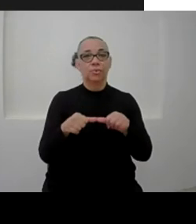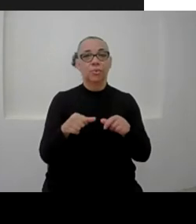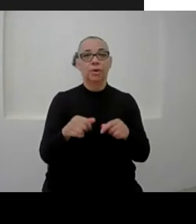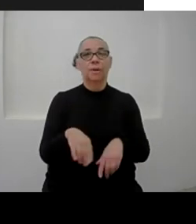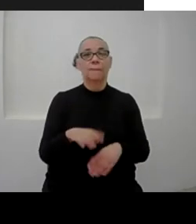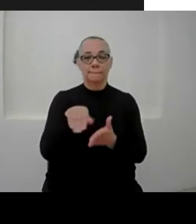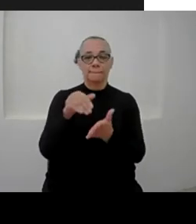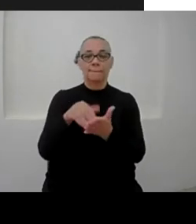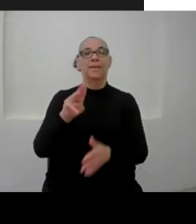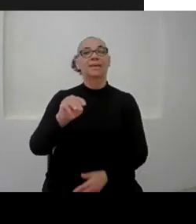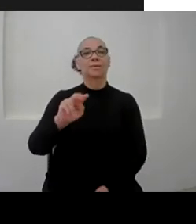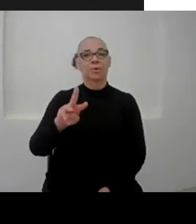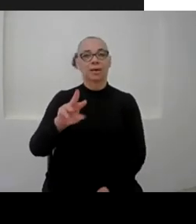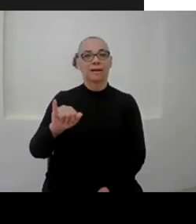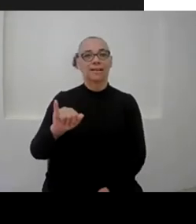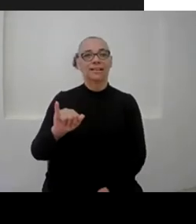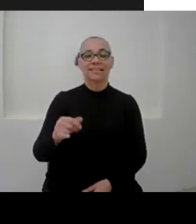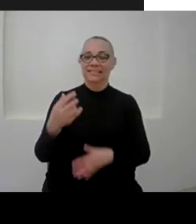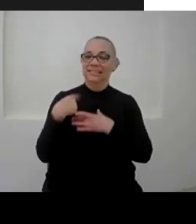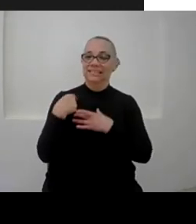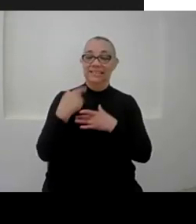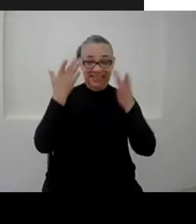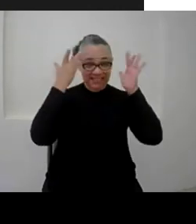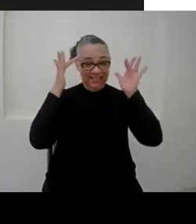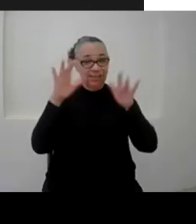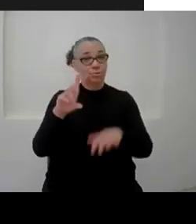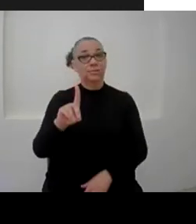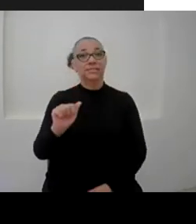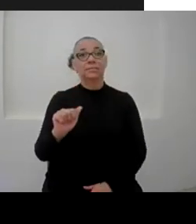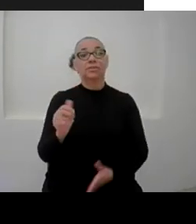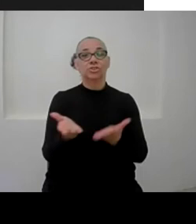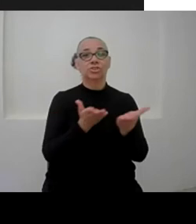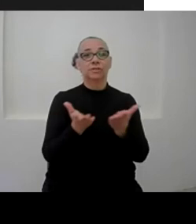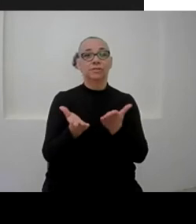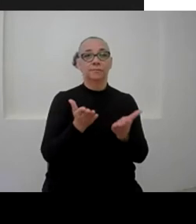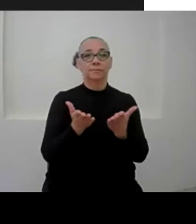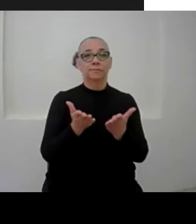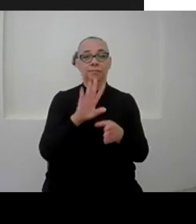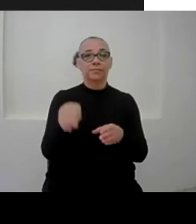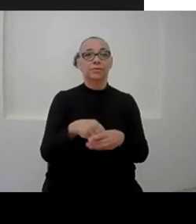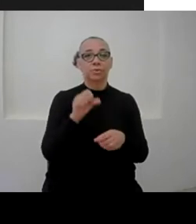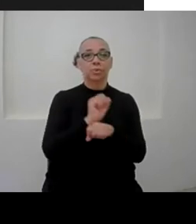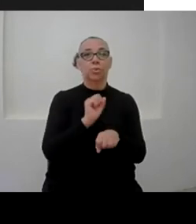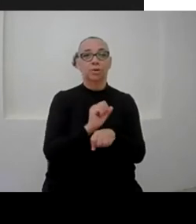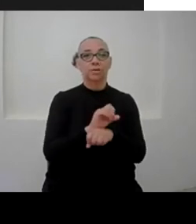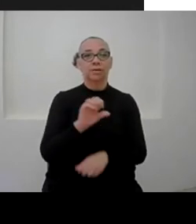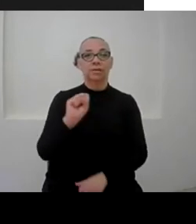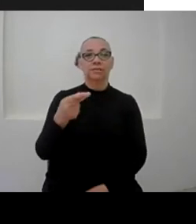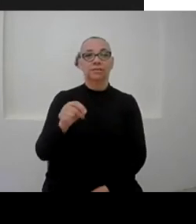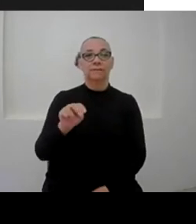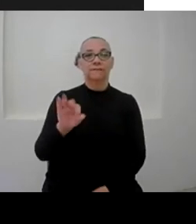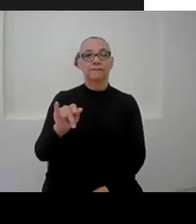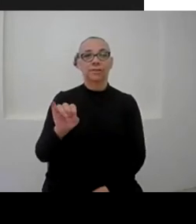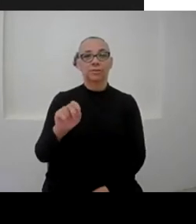Wellness Institute in the Intellectual Disability Service. He was heavily involved in the work of the Sheffield Learning Disability